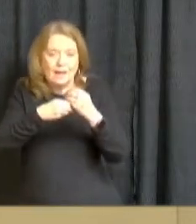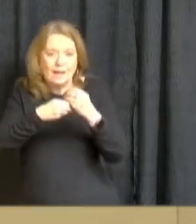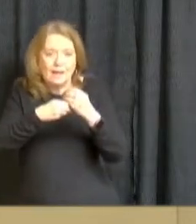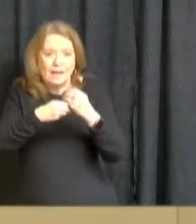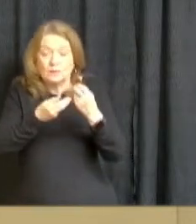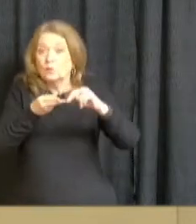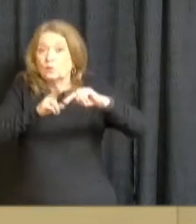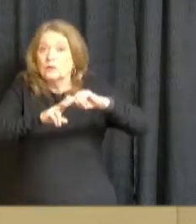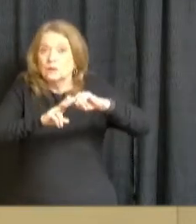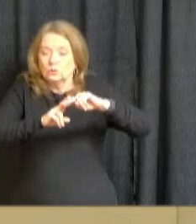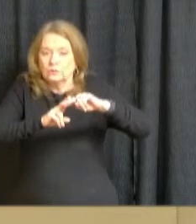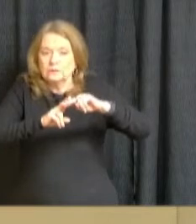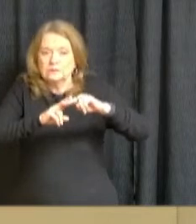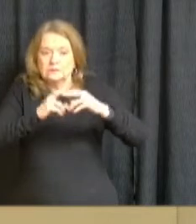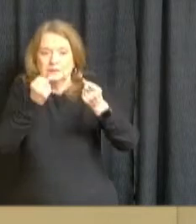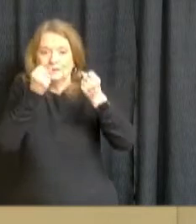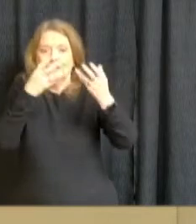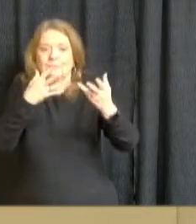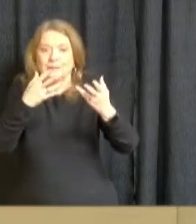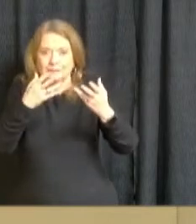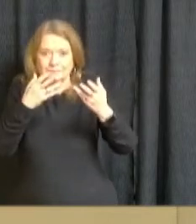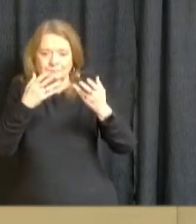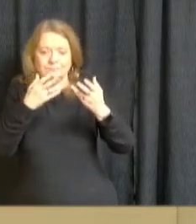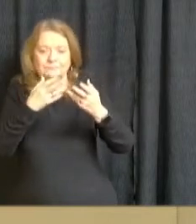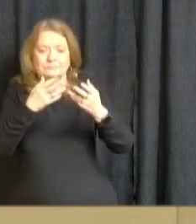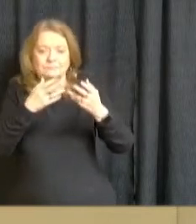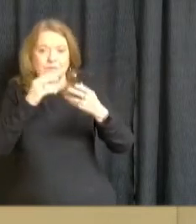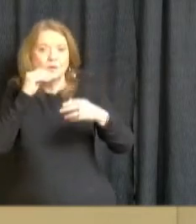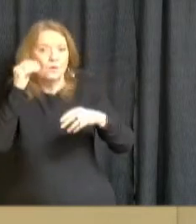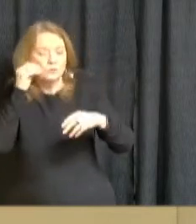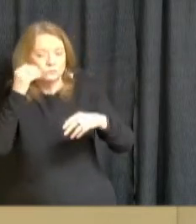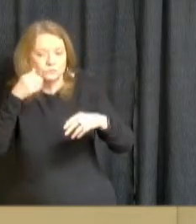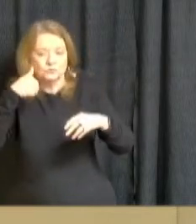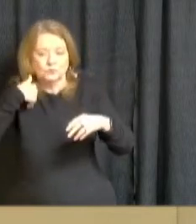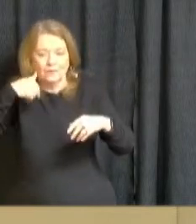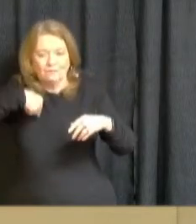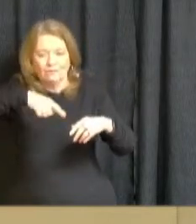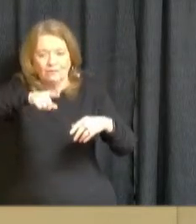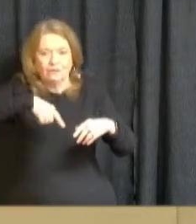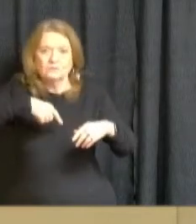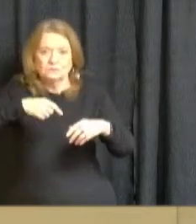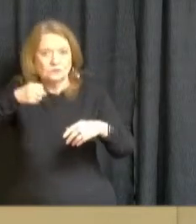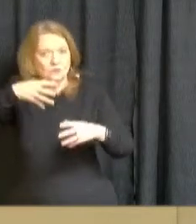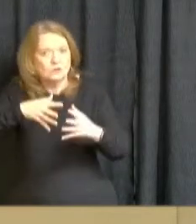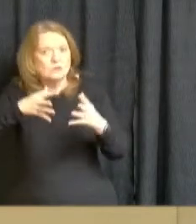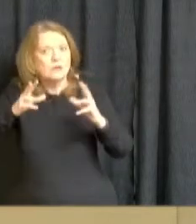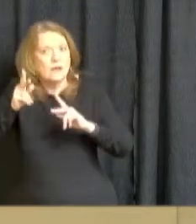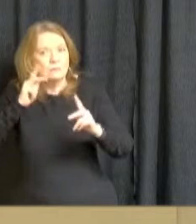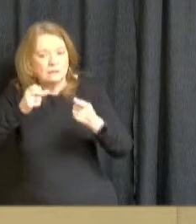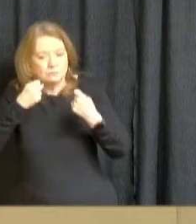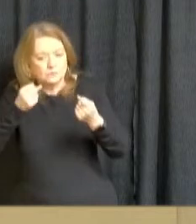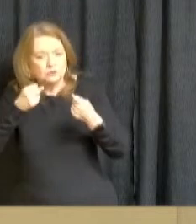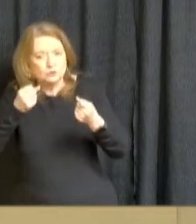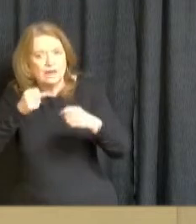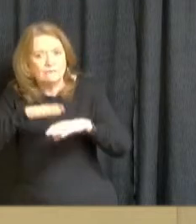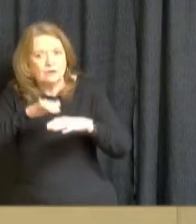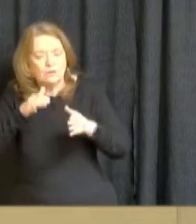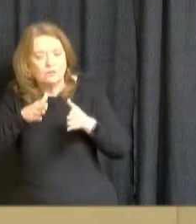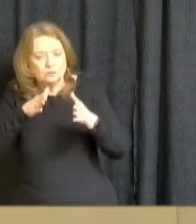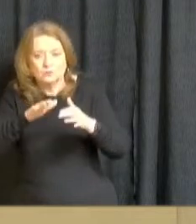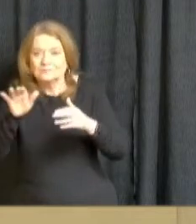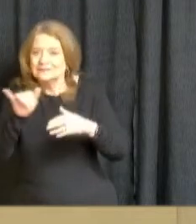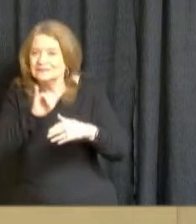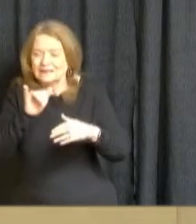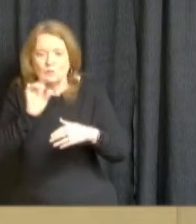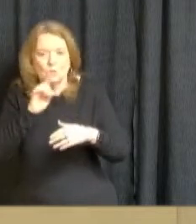or increasing the residential density to this area is going to force, or it's going to cause a lot of people to be driving down those roads, same roads that are shared